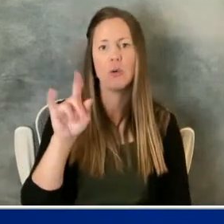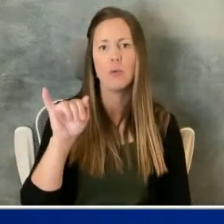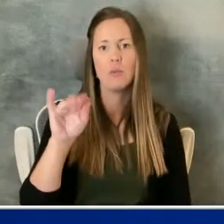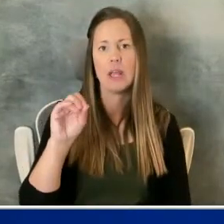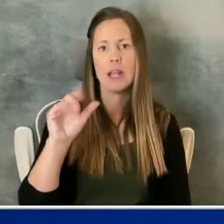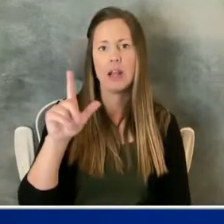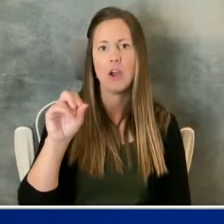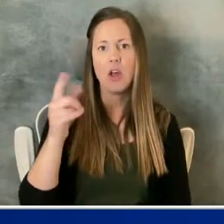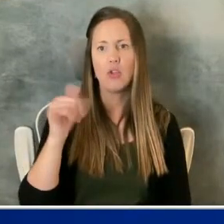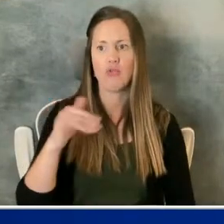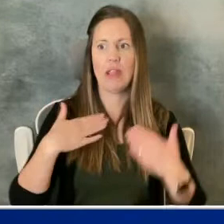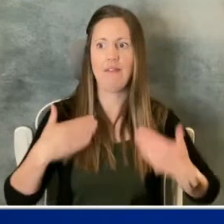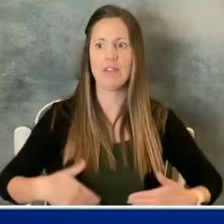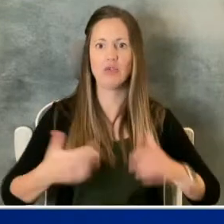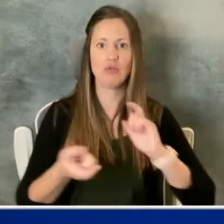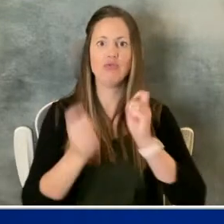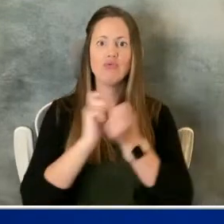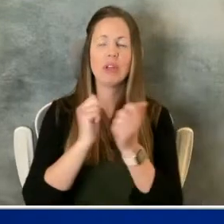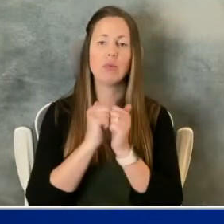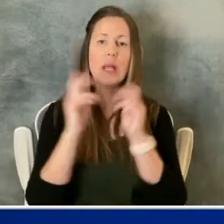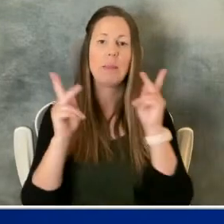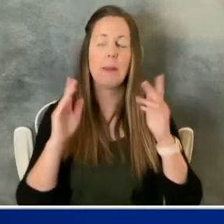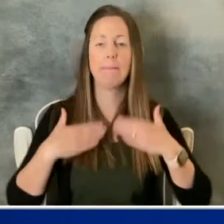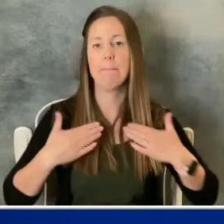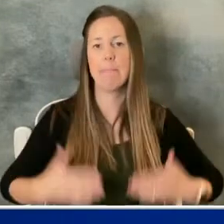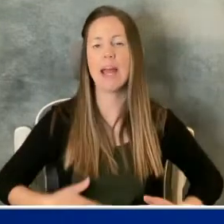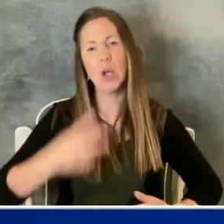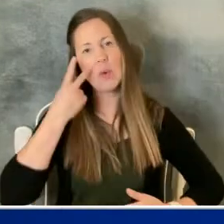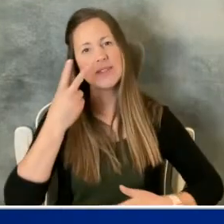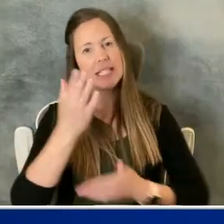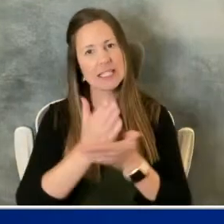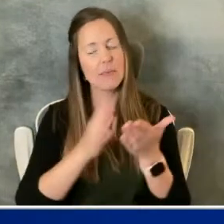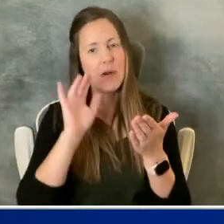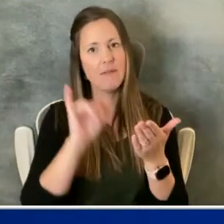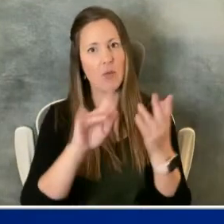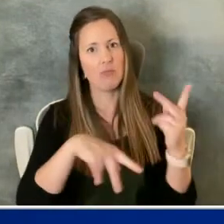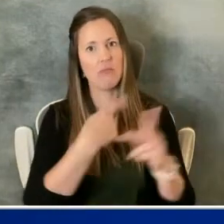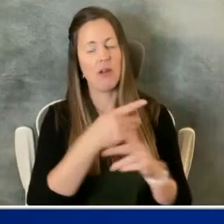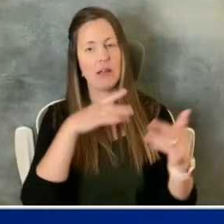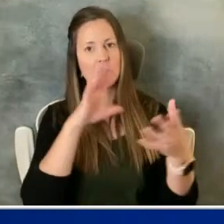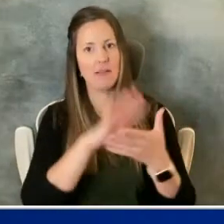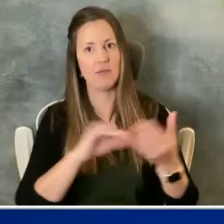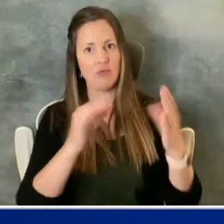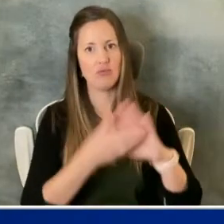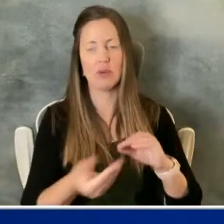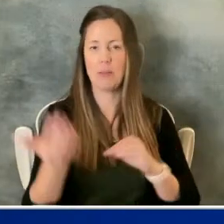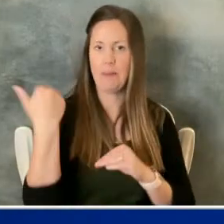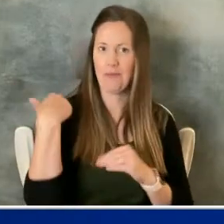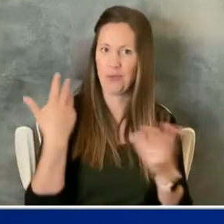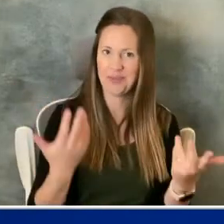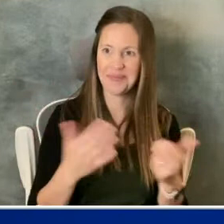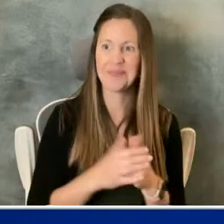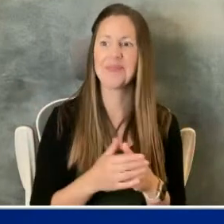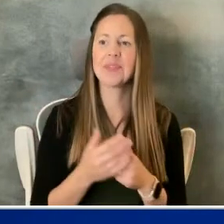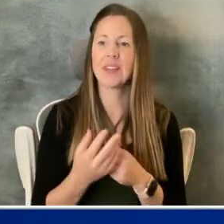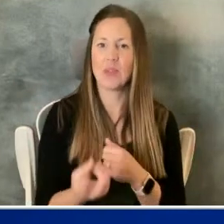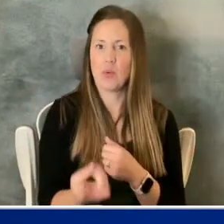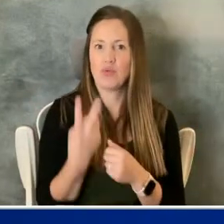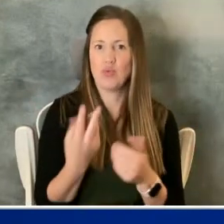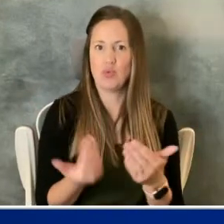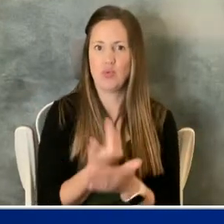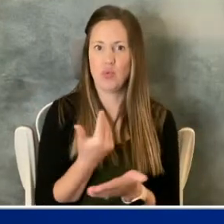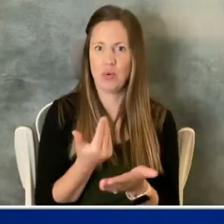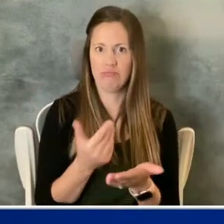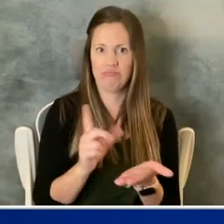body. And we have seen some of these kinds of stories before. These two newly published studies in Nature and Lancet show, number one,